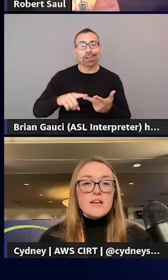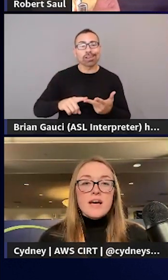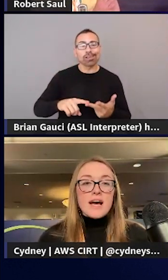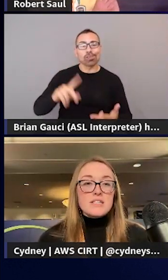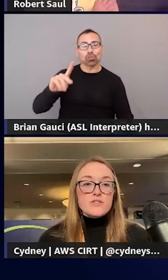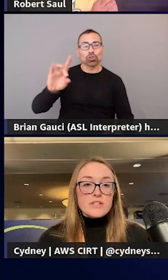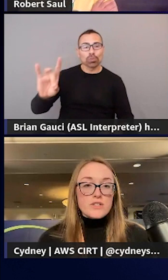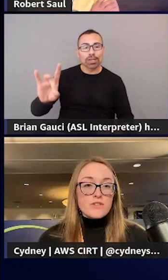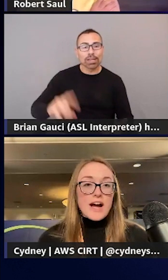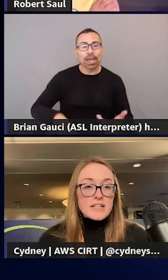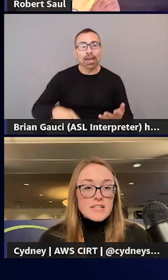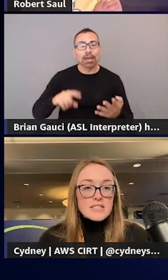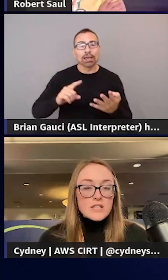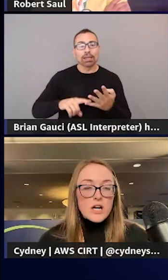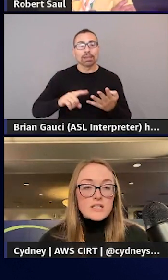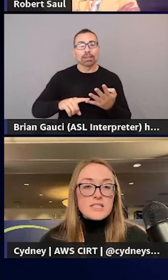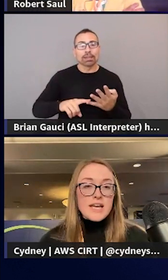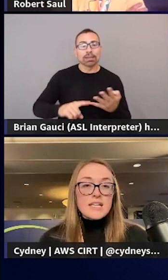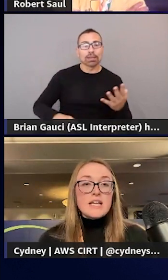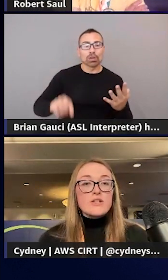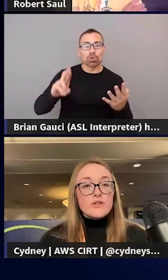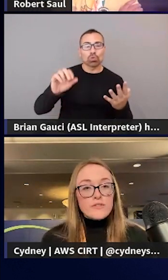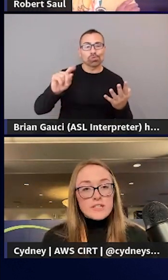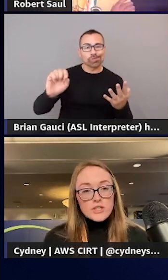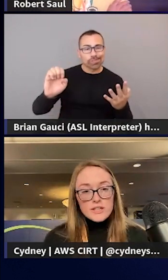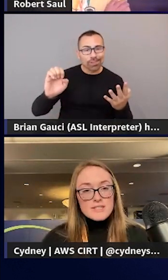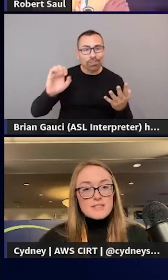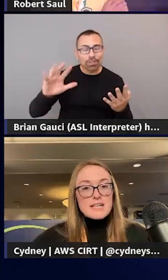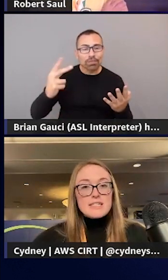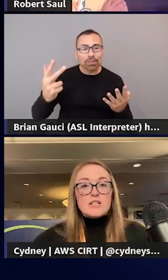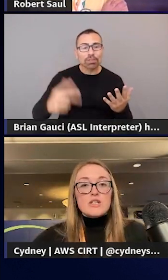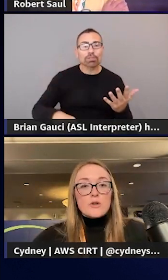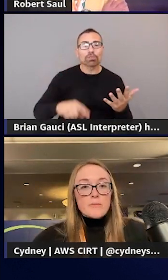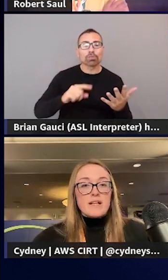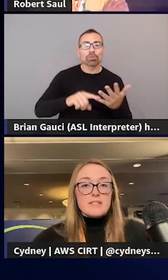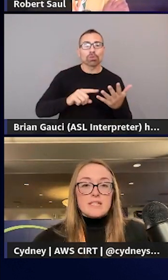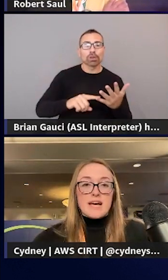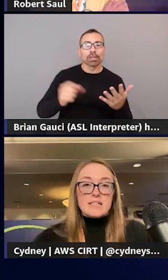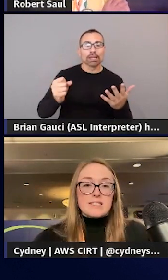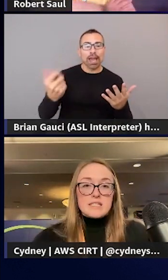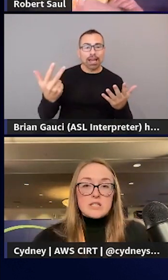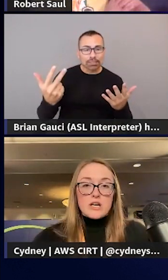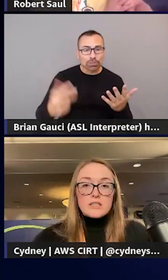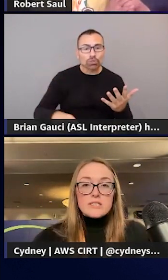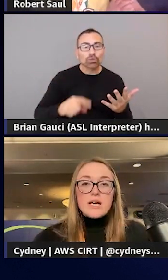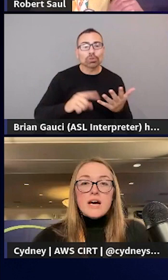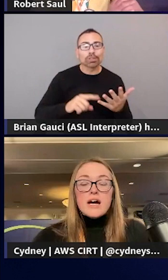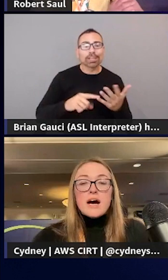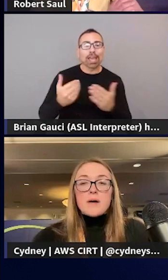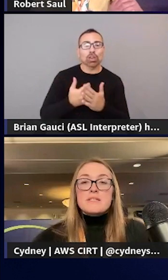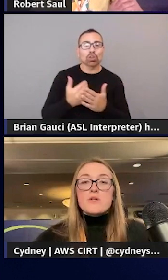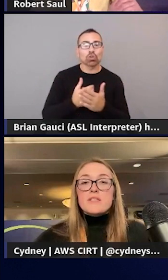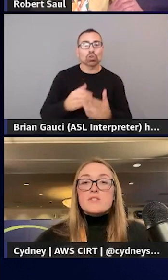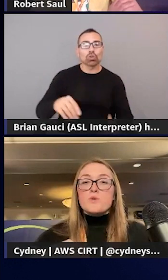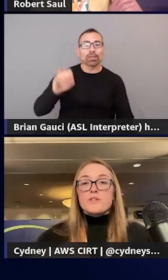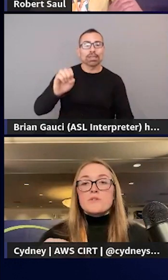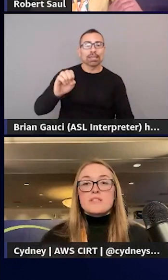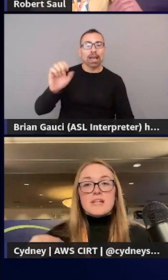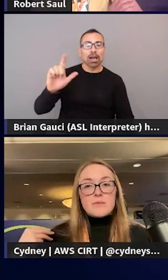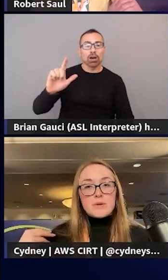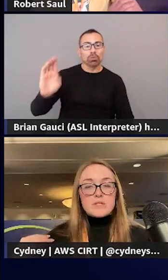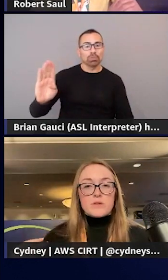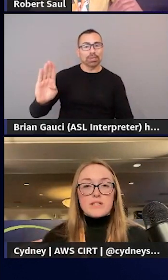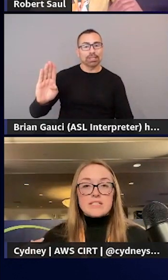logs, S3 server access logs, and a new feature is elastic load balancing access logs. And so this tool